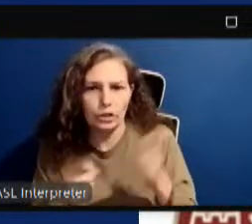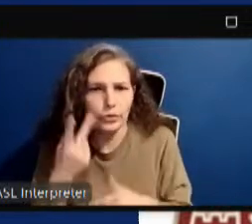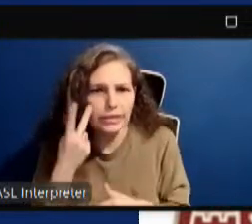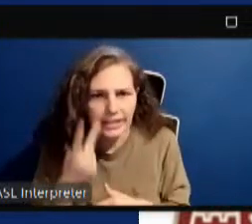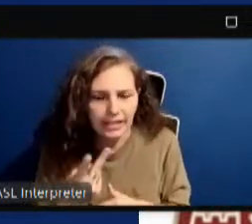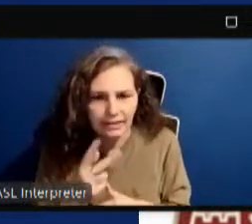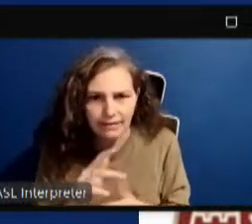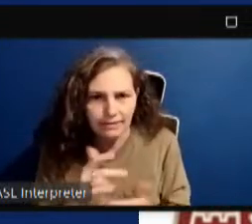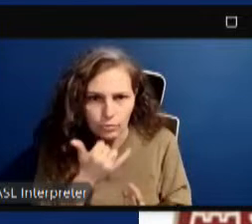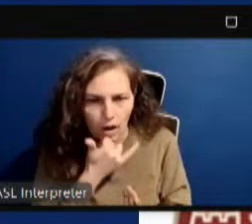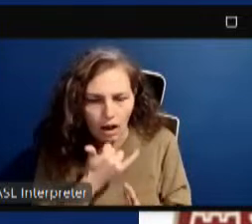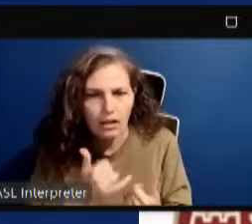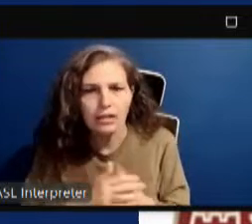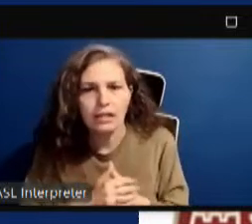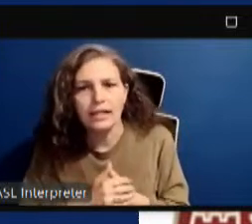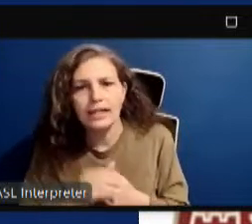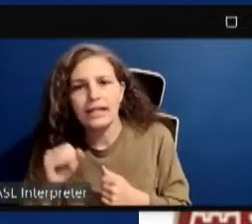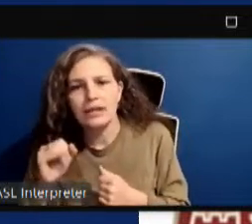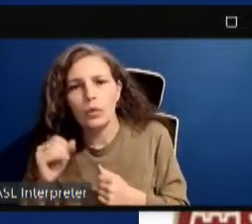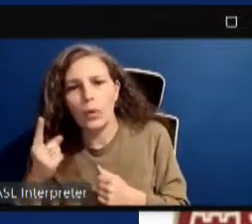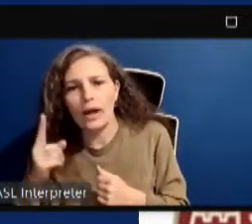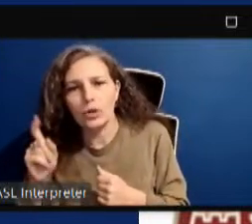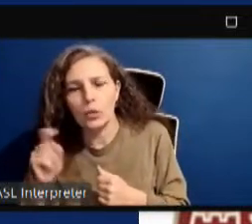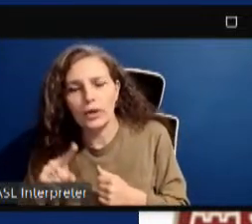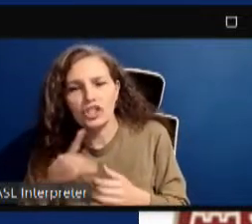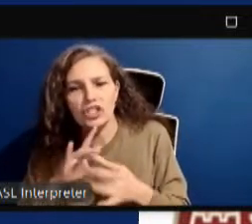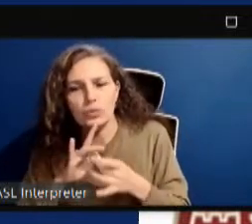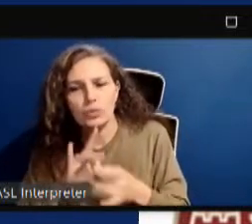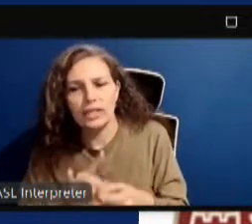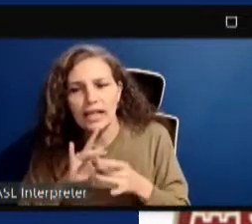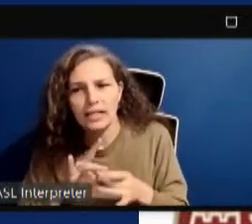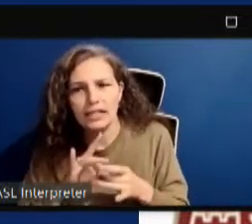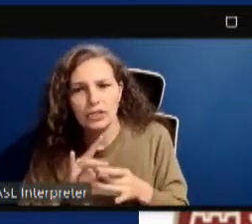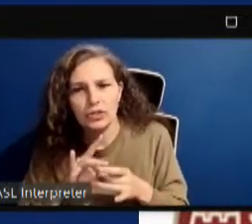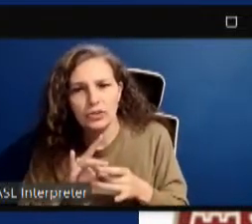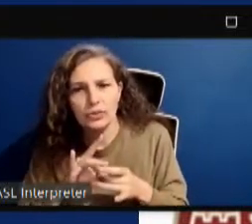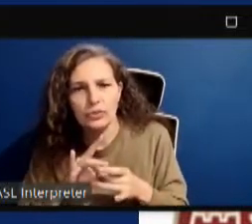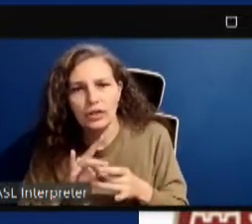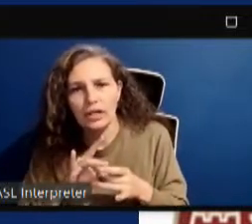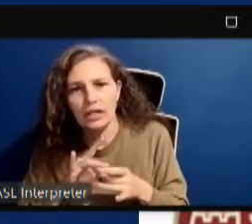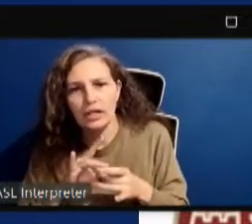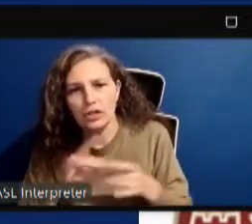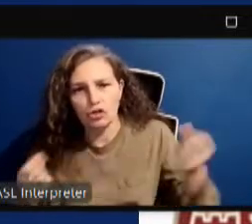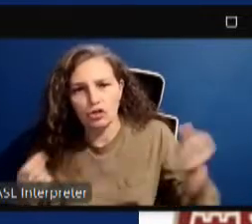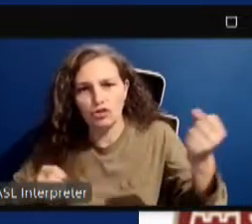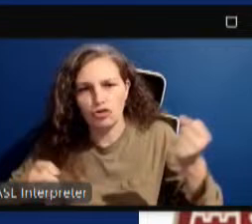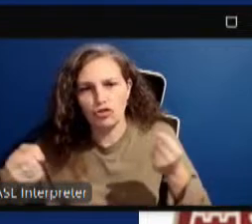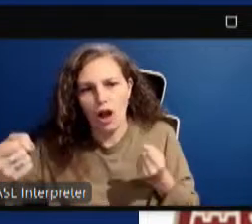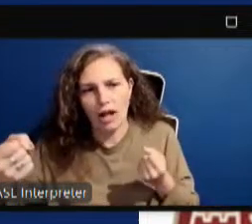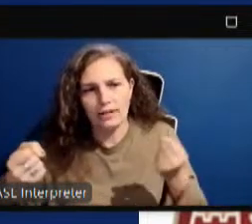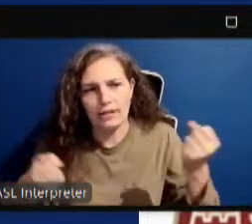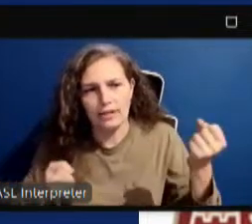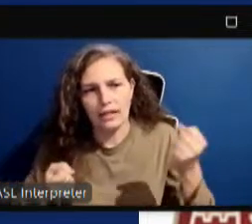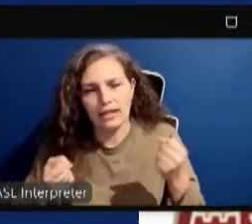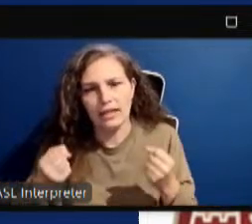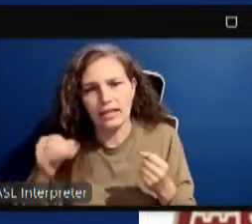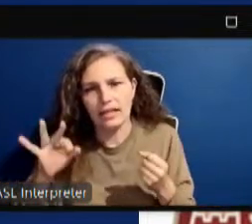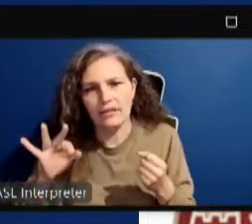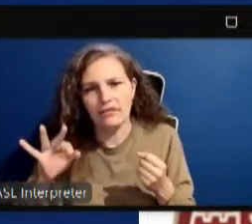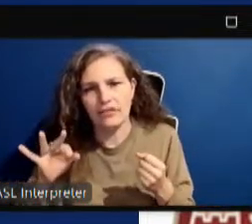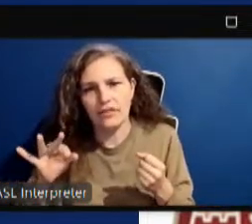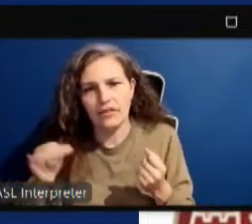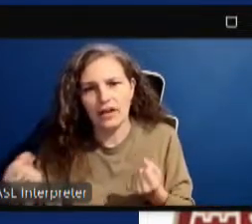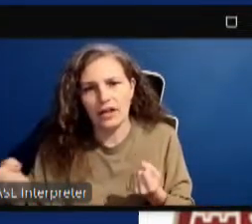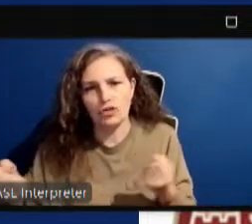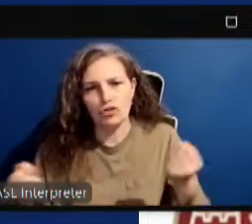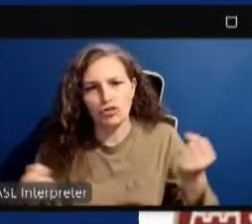are, one question that we've had is related to trucks. So trucks that are not following the